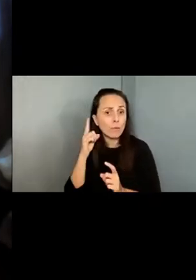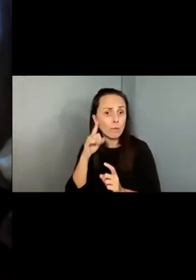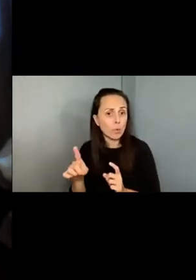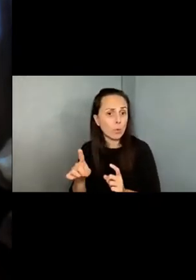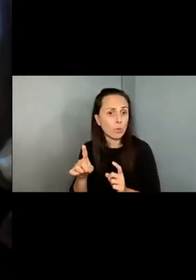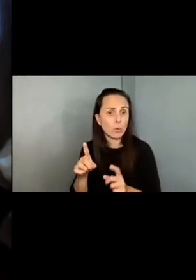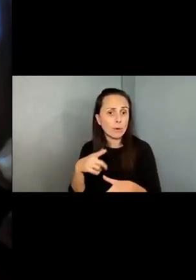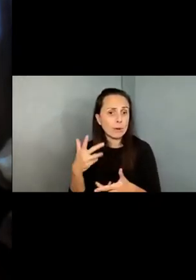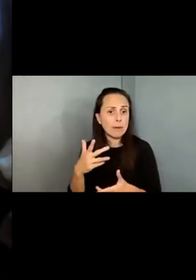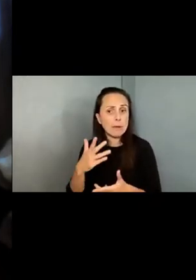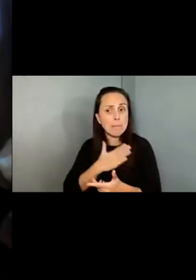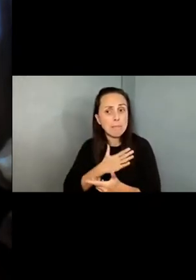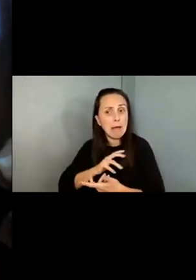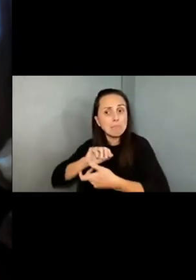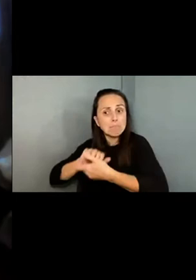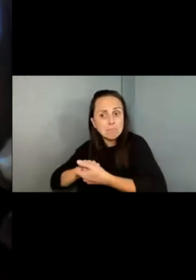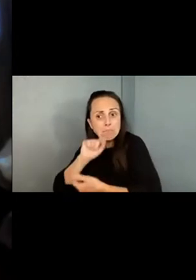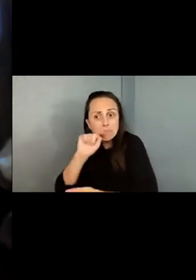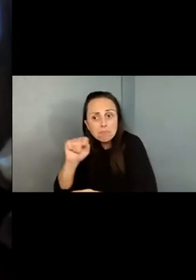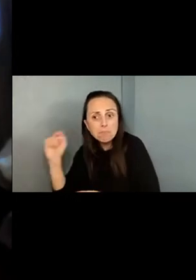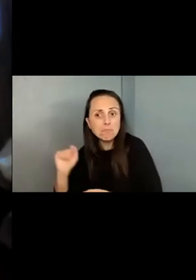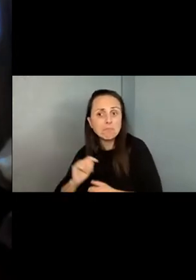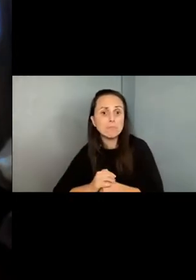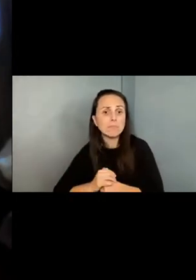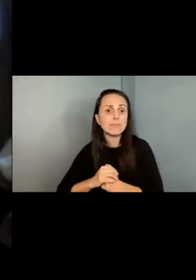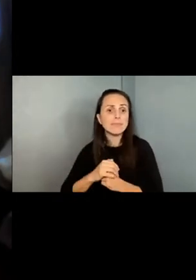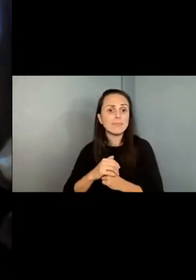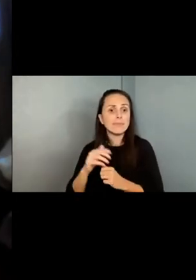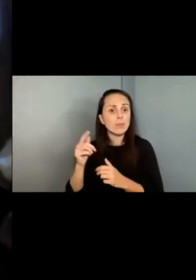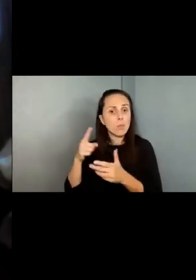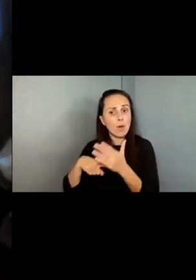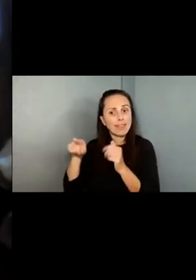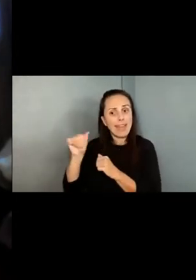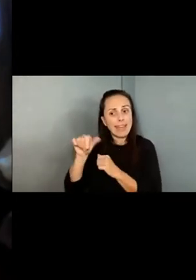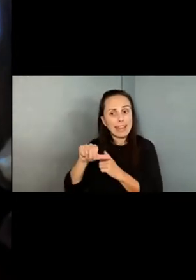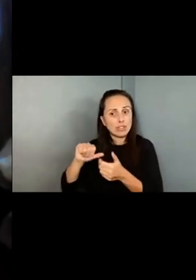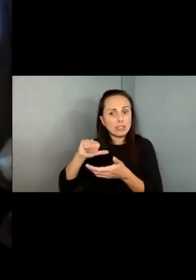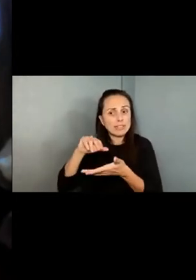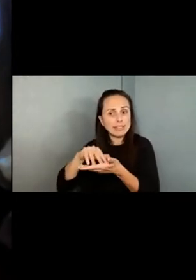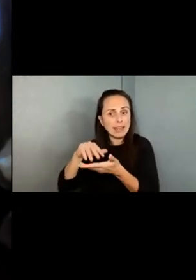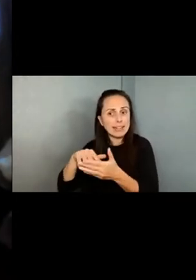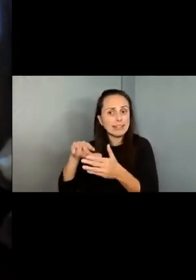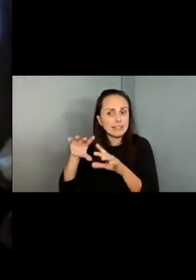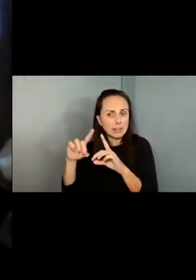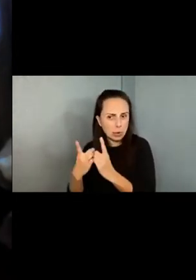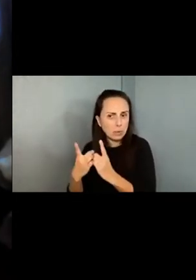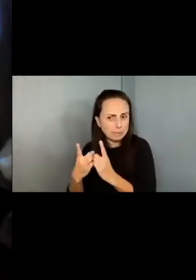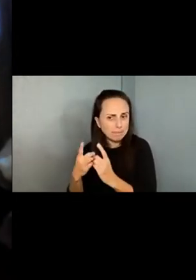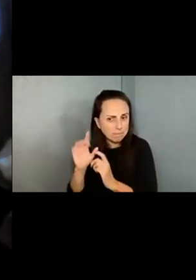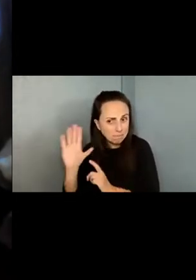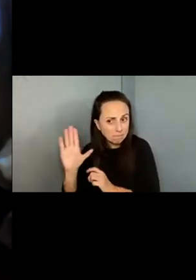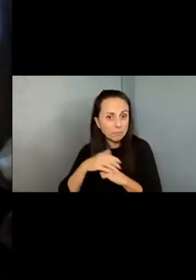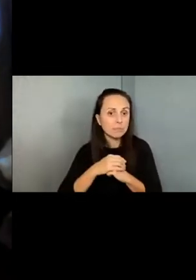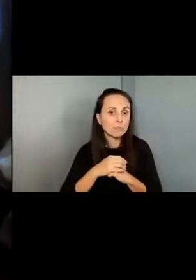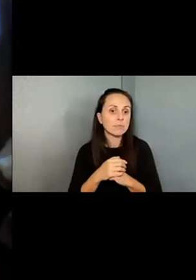for my collaborators in this and for what the Asian Studies Department has done on this front. I could go on for a lot